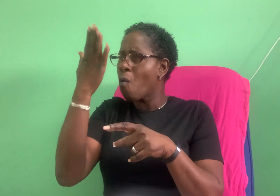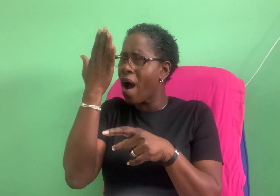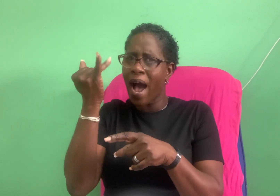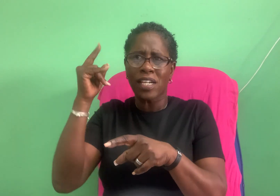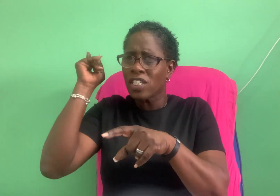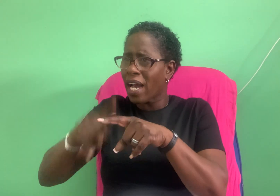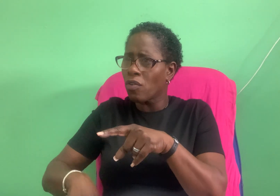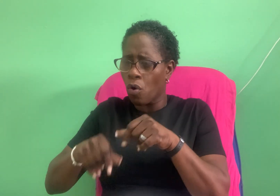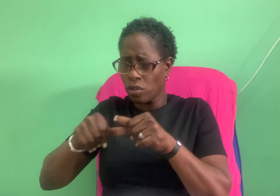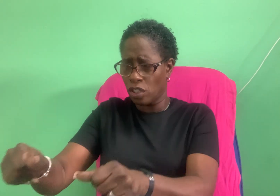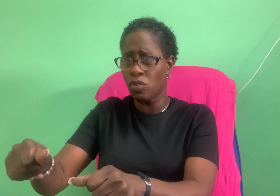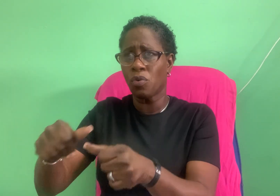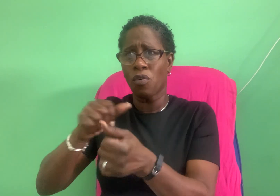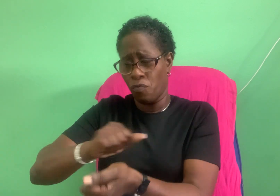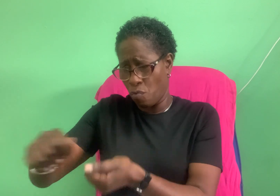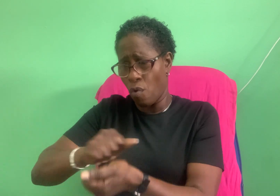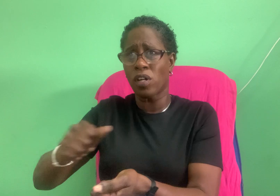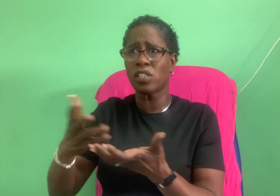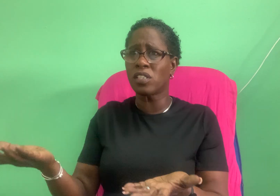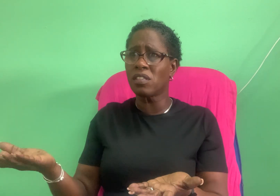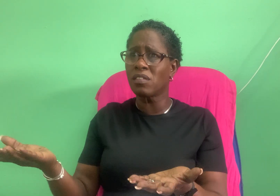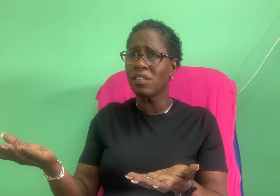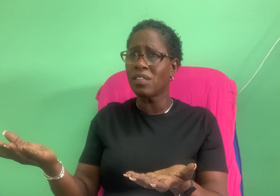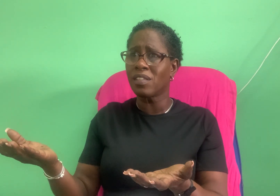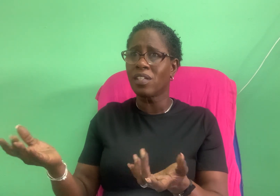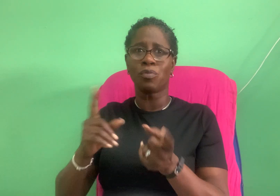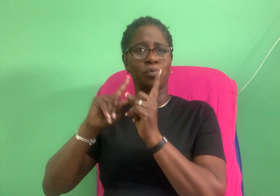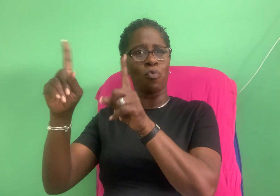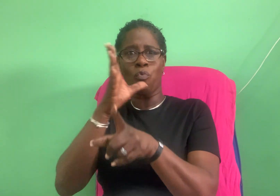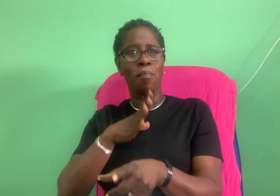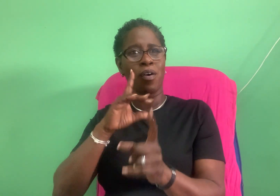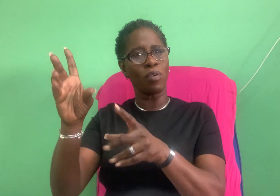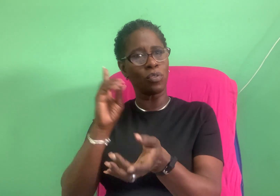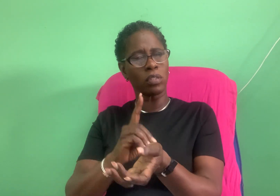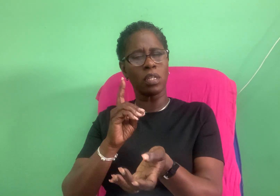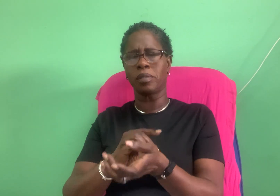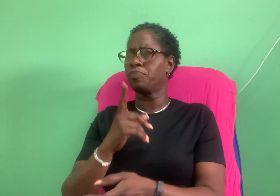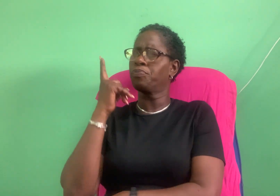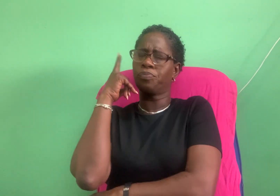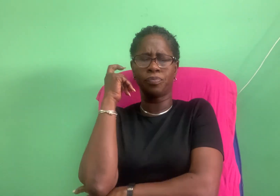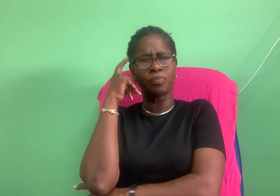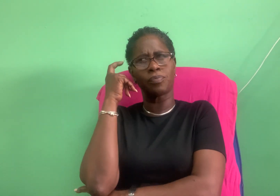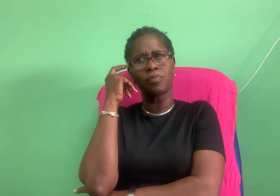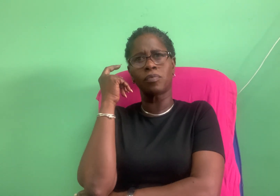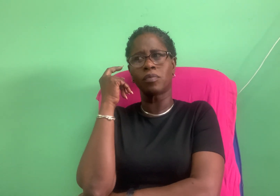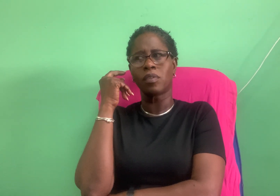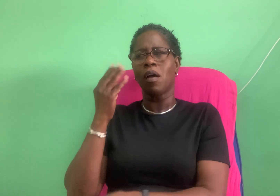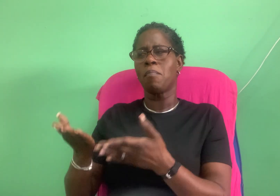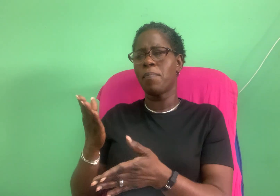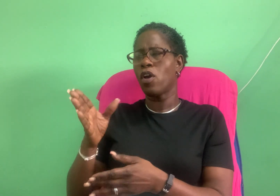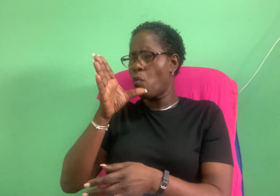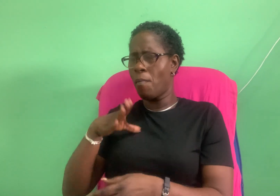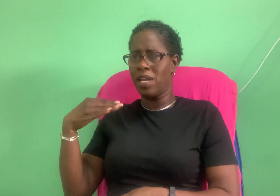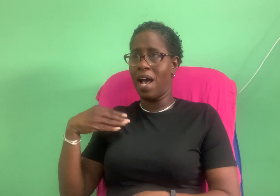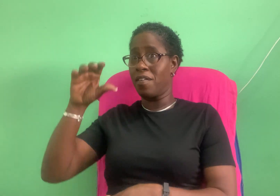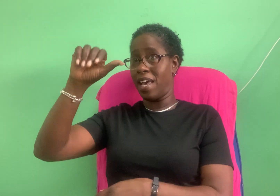these daily tasks. And she ends up going to a doctor, and the doctor says, let's take a look at ADHD